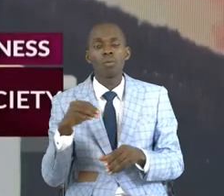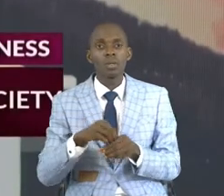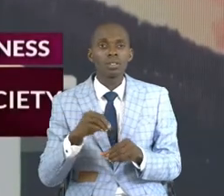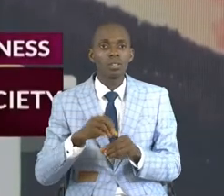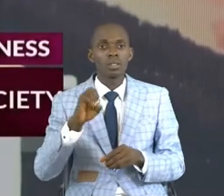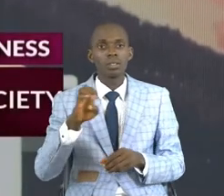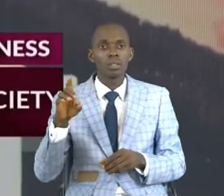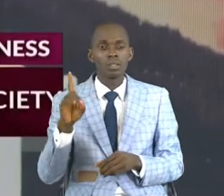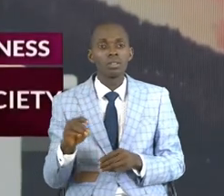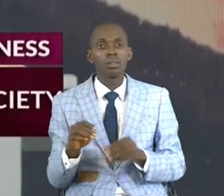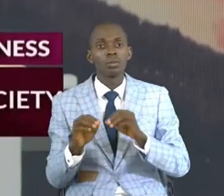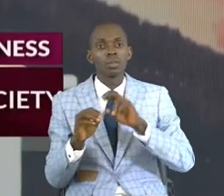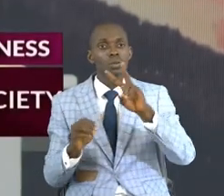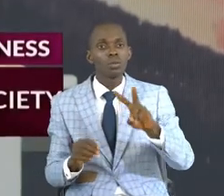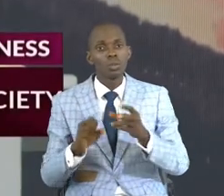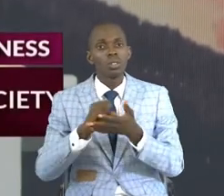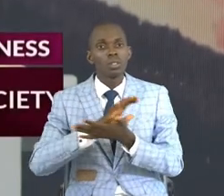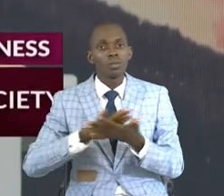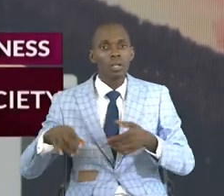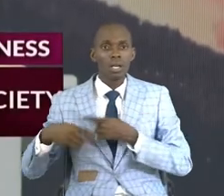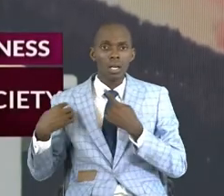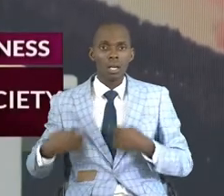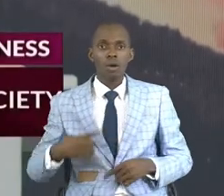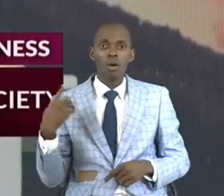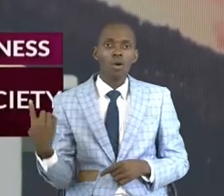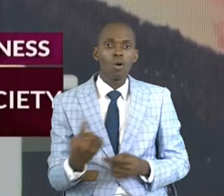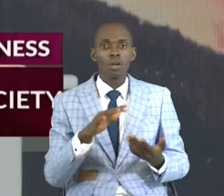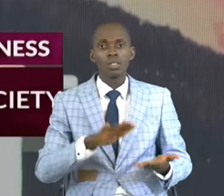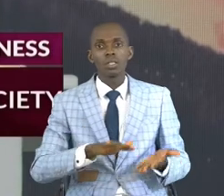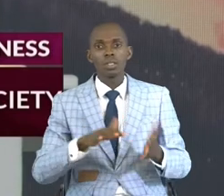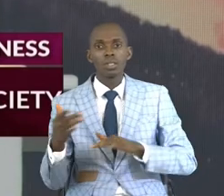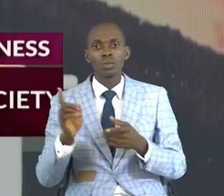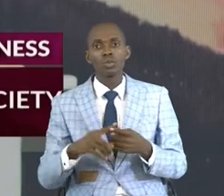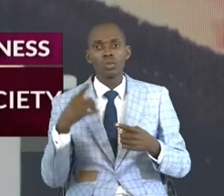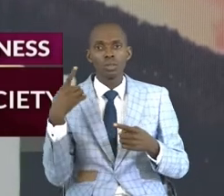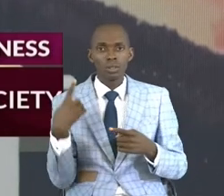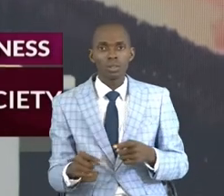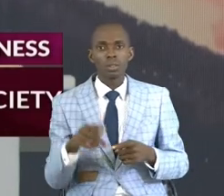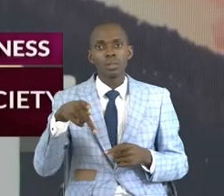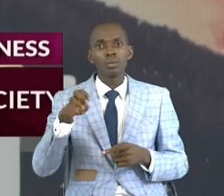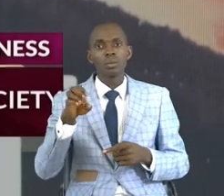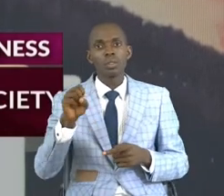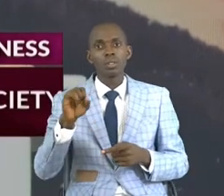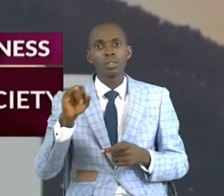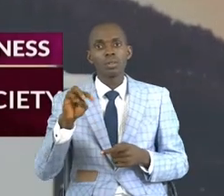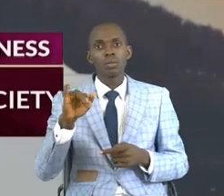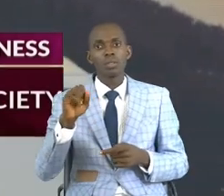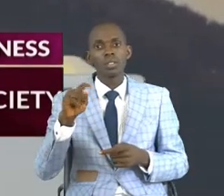dead to the permissive, pessimistic society. Number